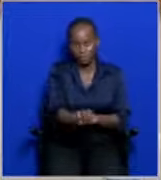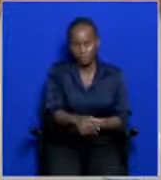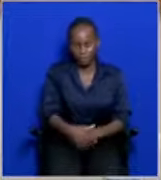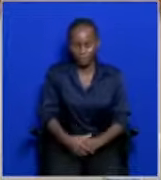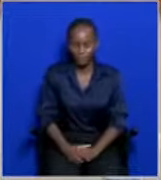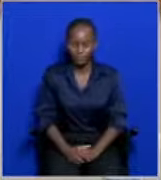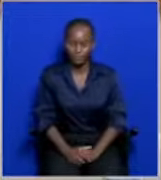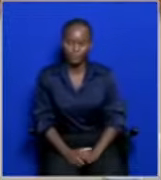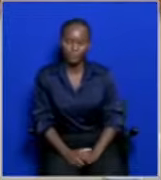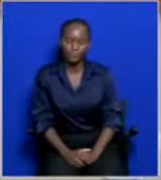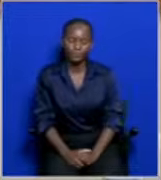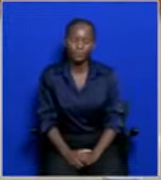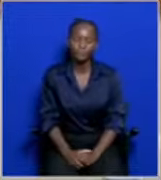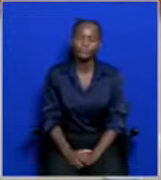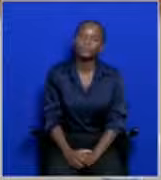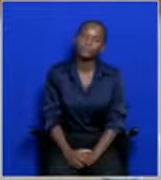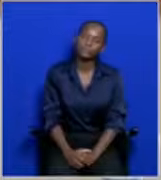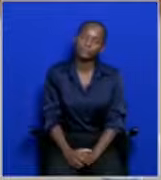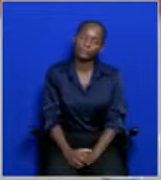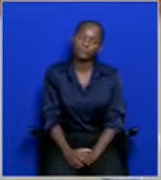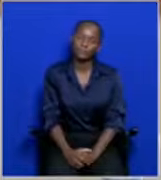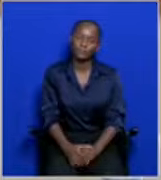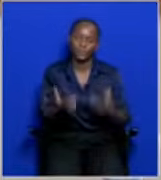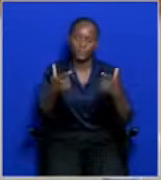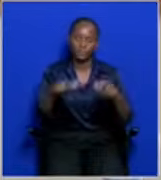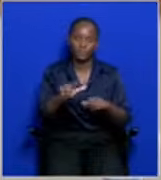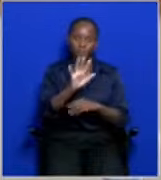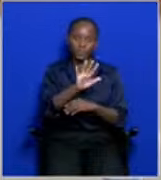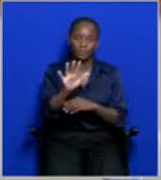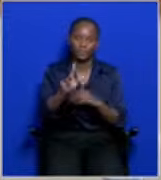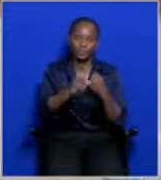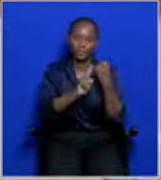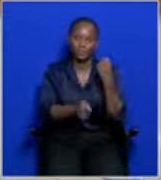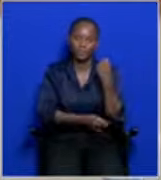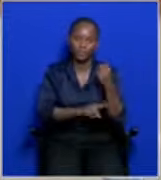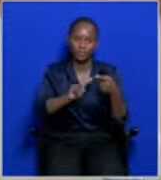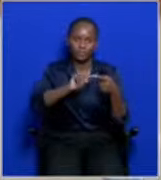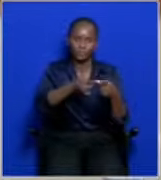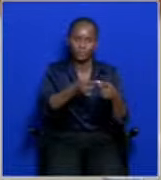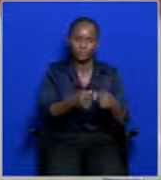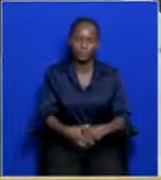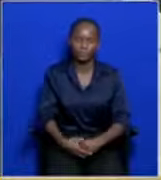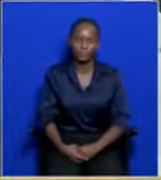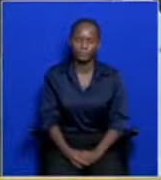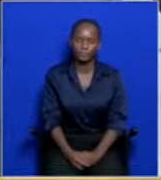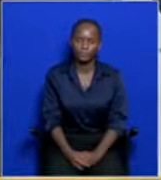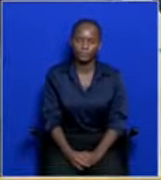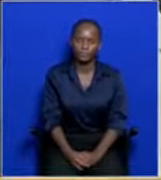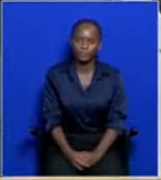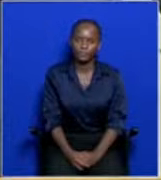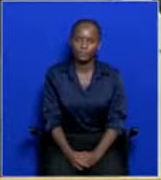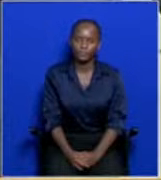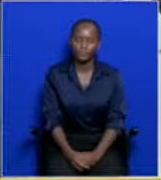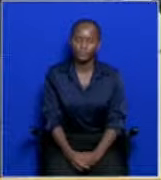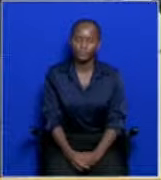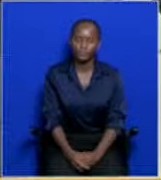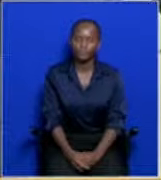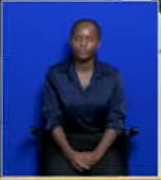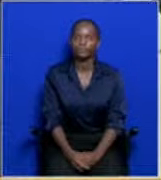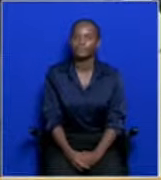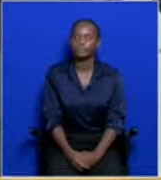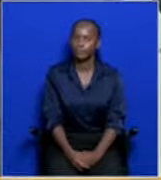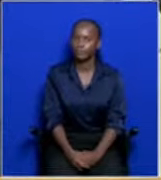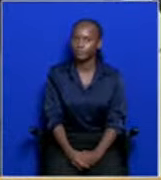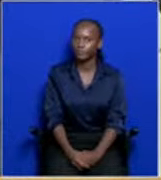point in paragraph 55? It can only be re-enrolled if the complainant is willing to